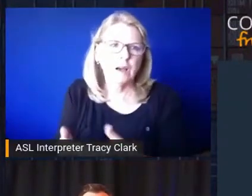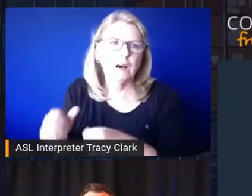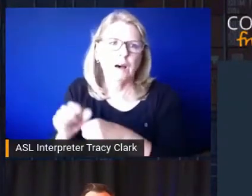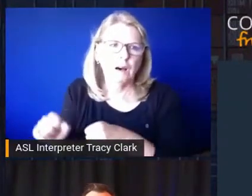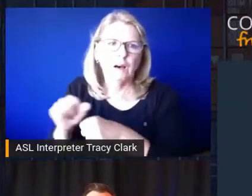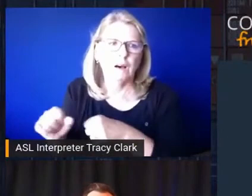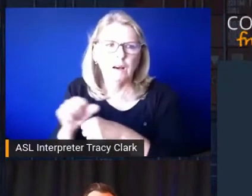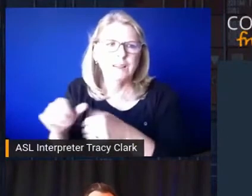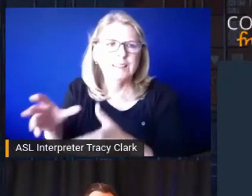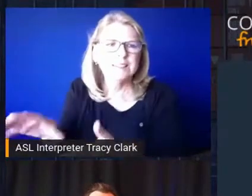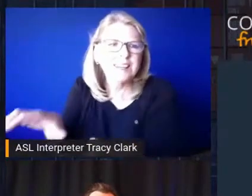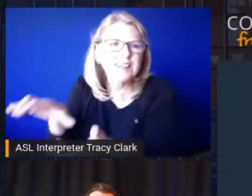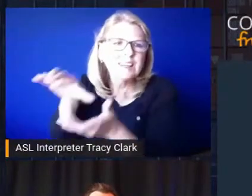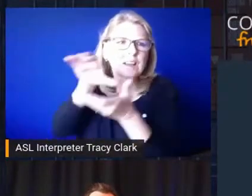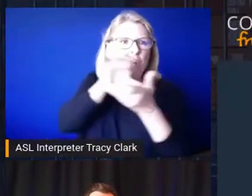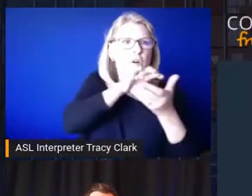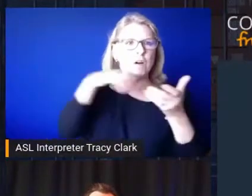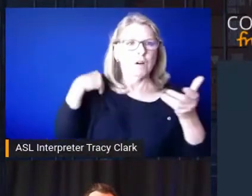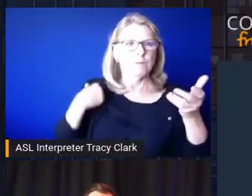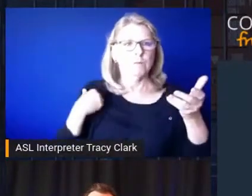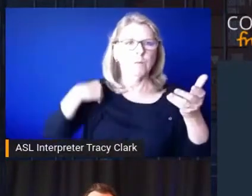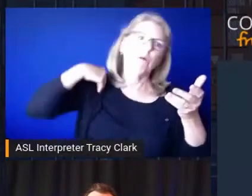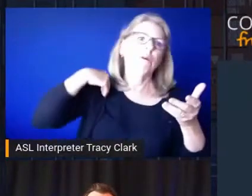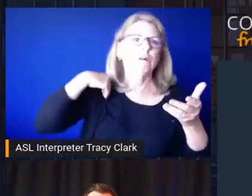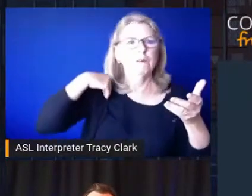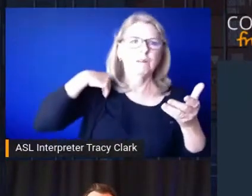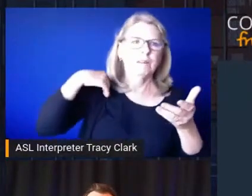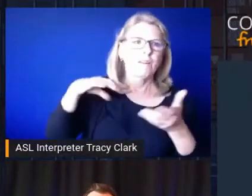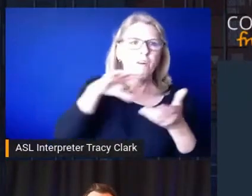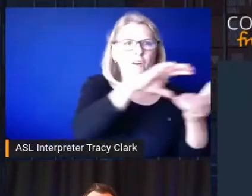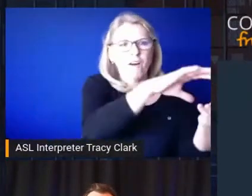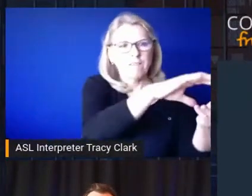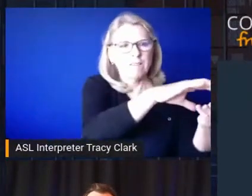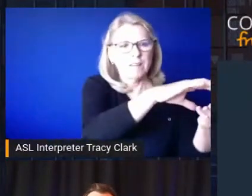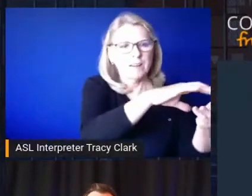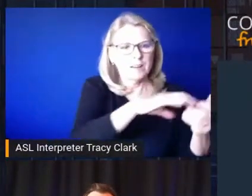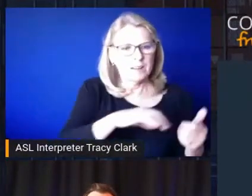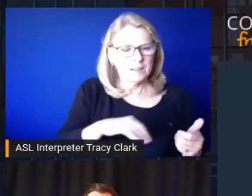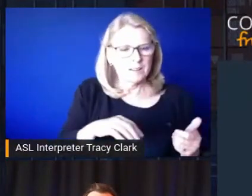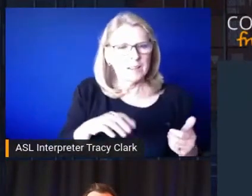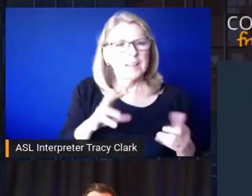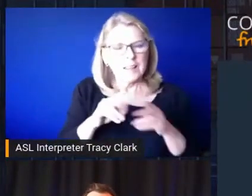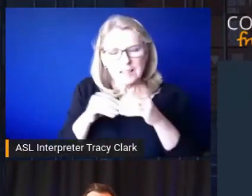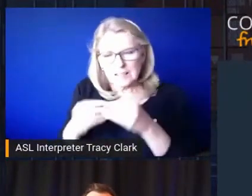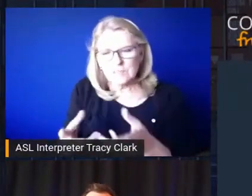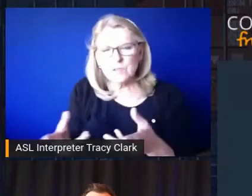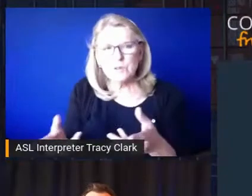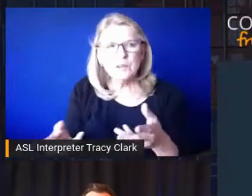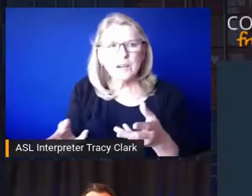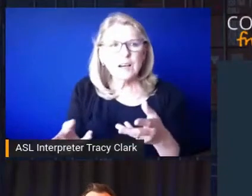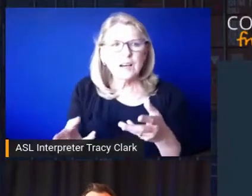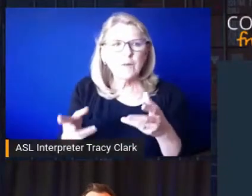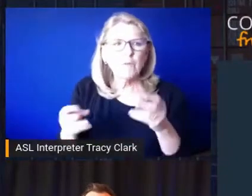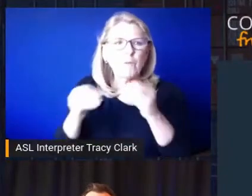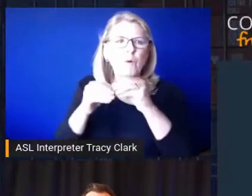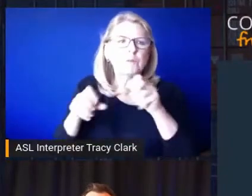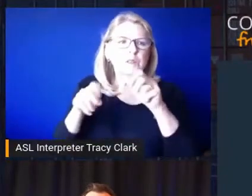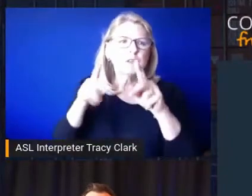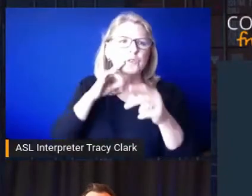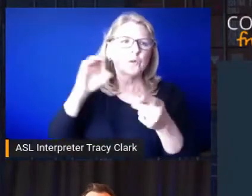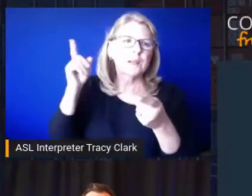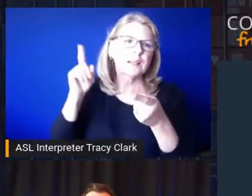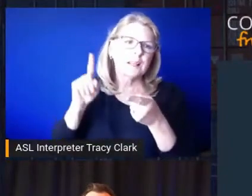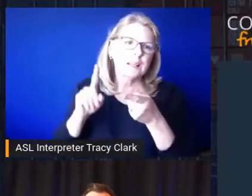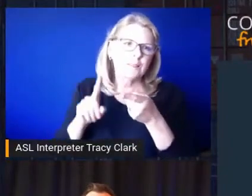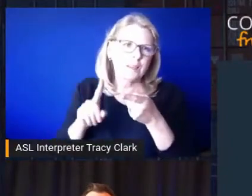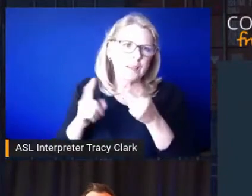as a default option there, we're giving you an additional chance to alleviate the management of those underlying nodes, but not necessarily abstracting